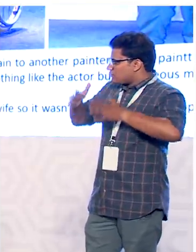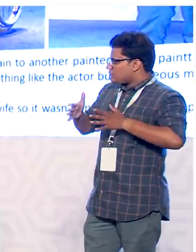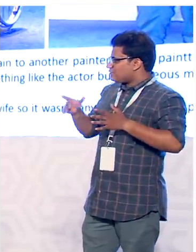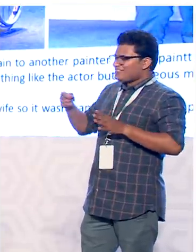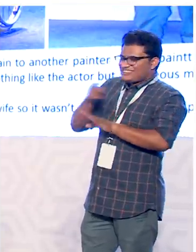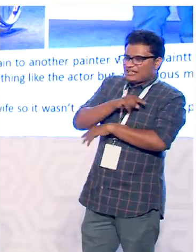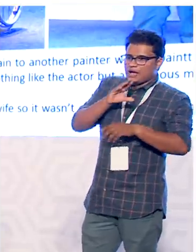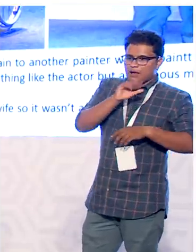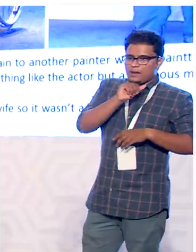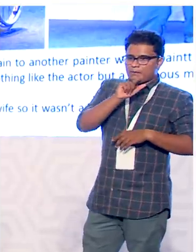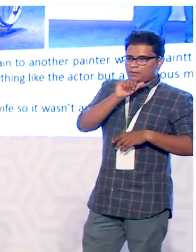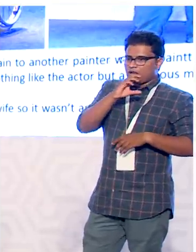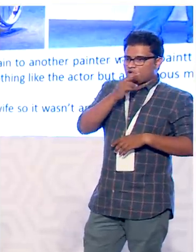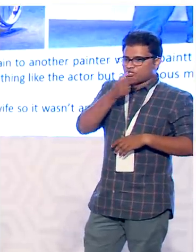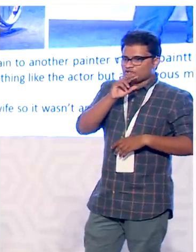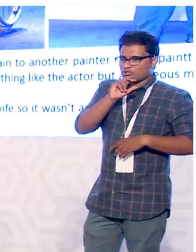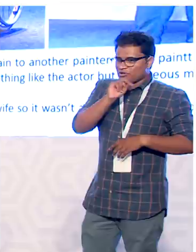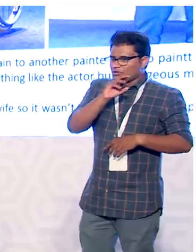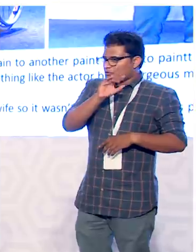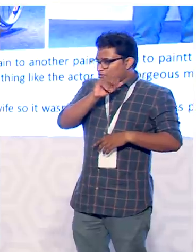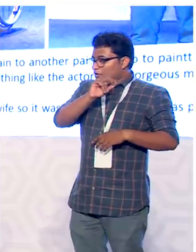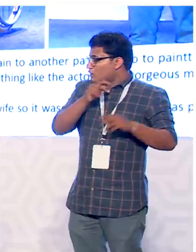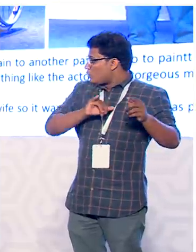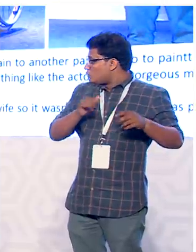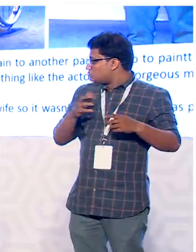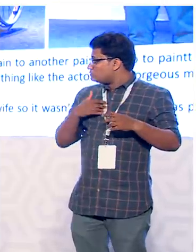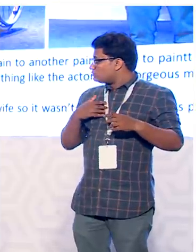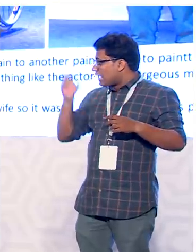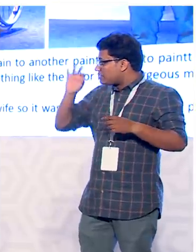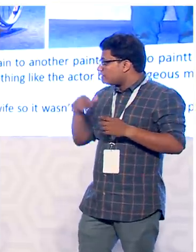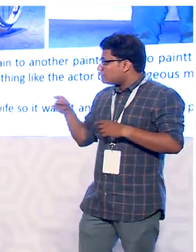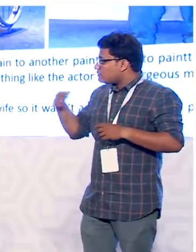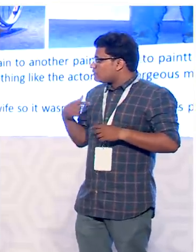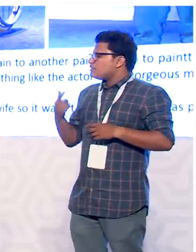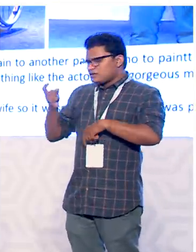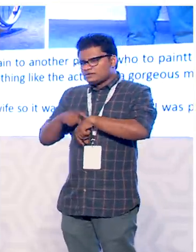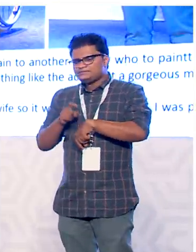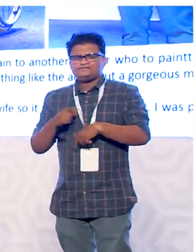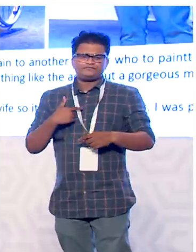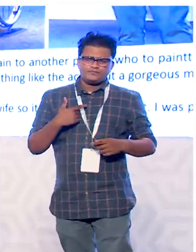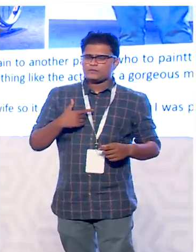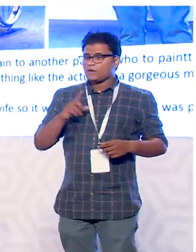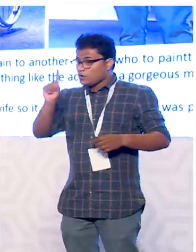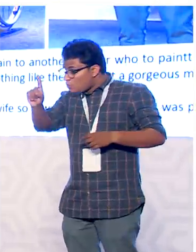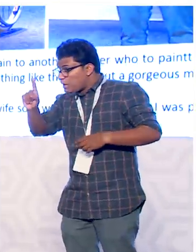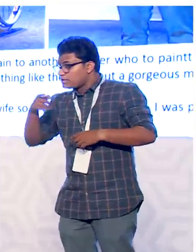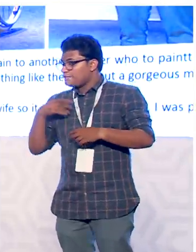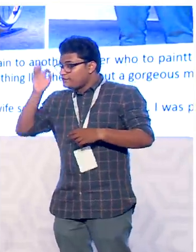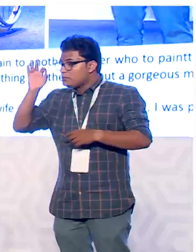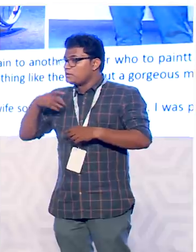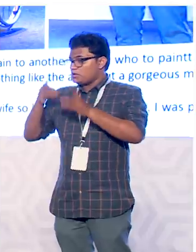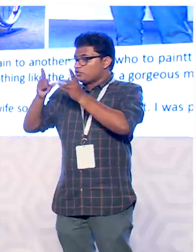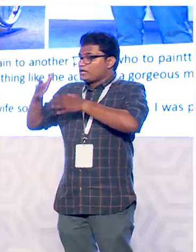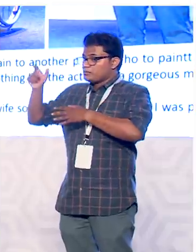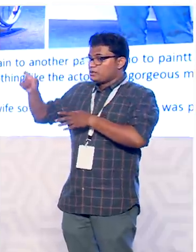Balachandar, who made my uncle also a great actor, you know. I took some time to act in his film, but there's one film that he directed